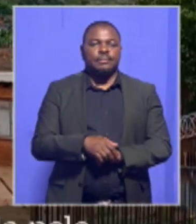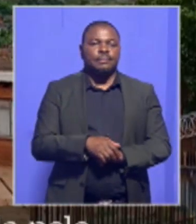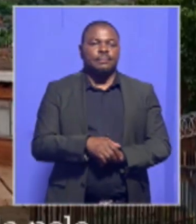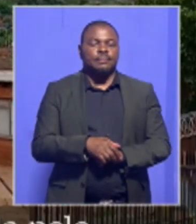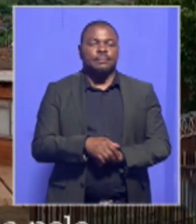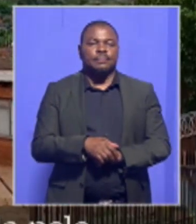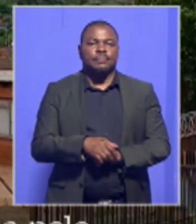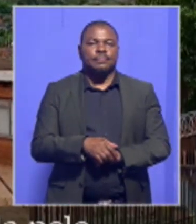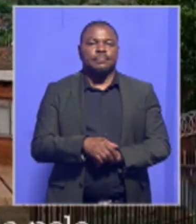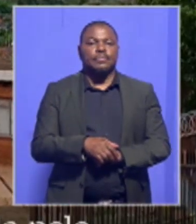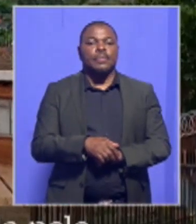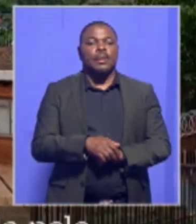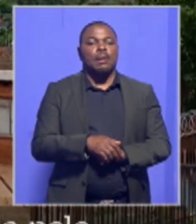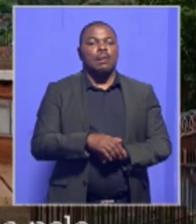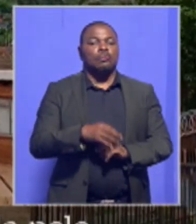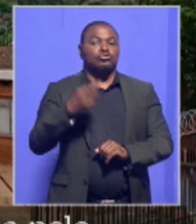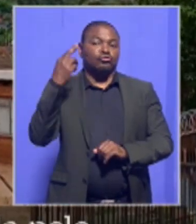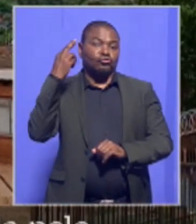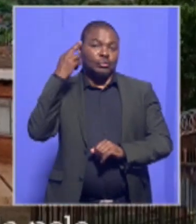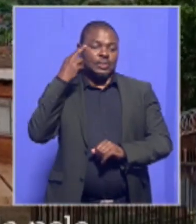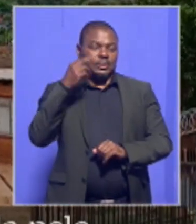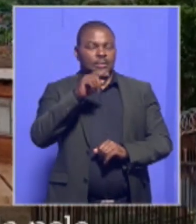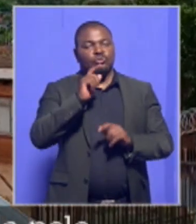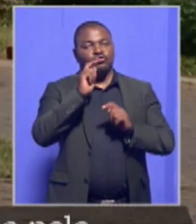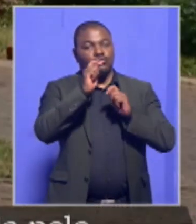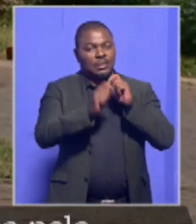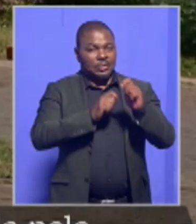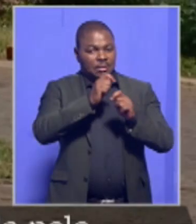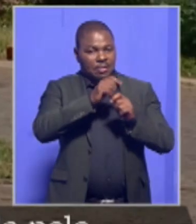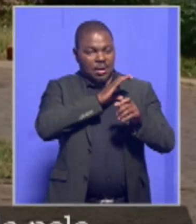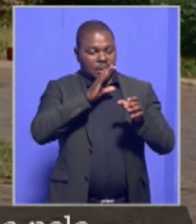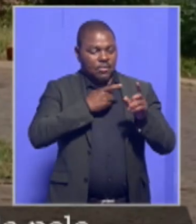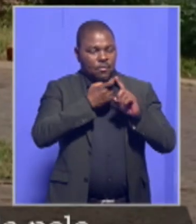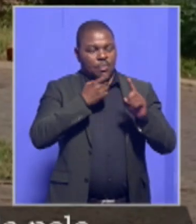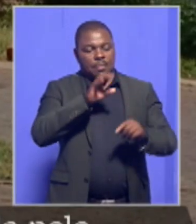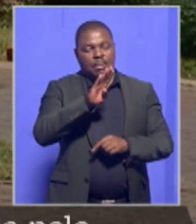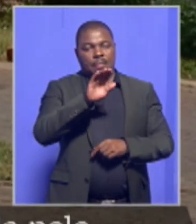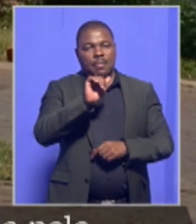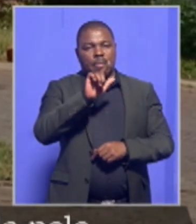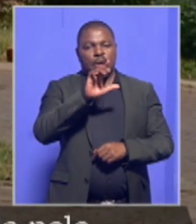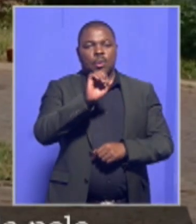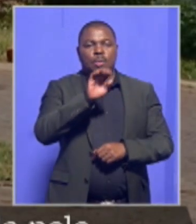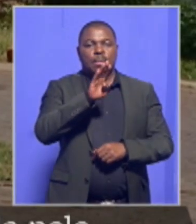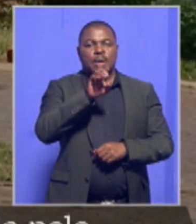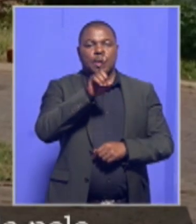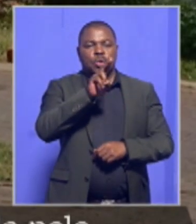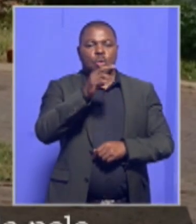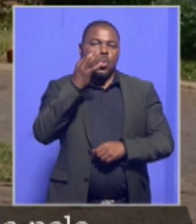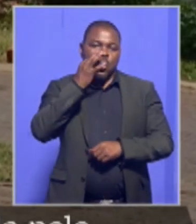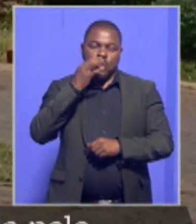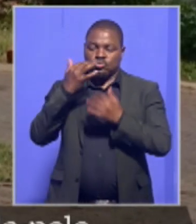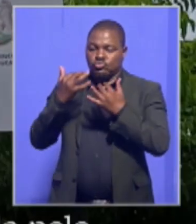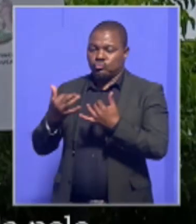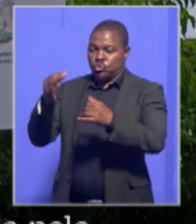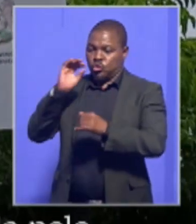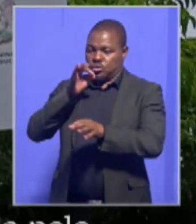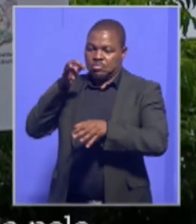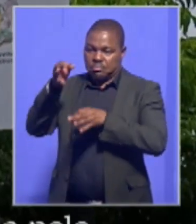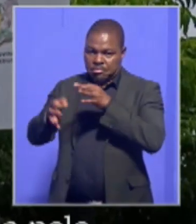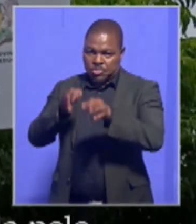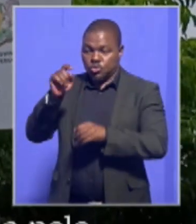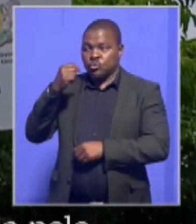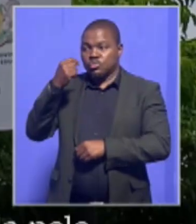Go sa le bjalo, mongwaledikakaretšo wa lekgotla la bogoši bja Balobedu o re o tla fetola semmušo kopanong ya babega ditaba yeo o rilantšwego go swara